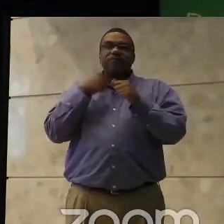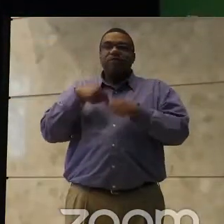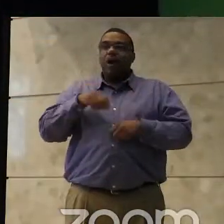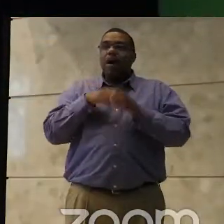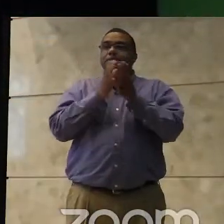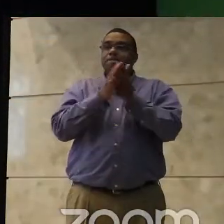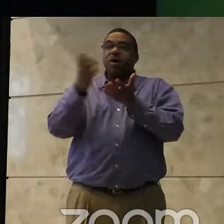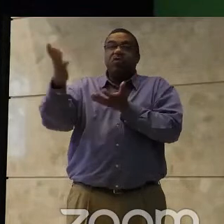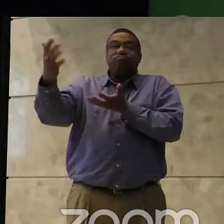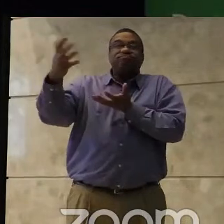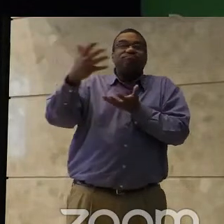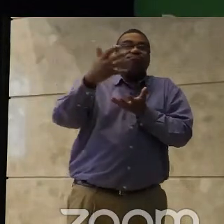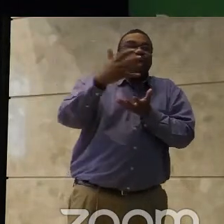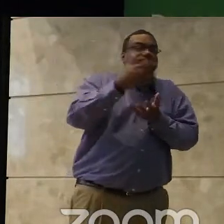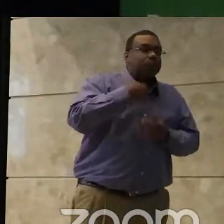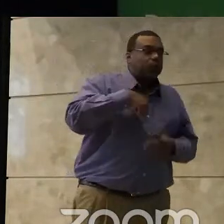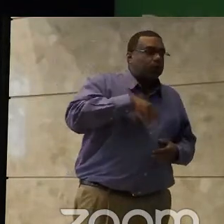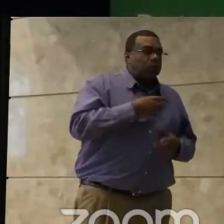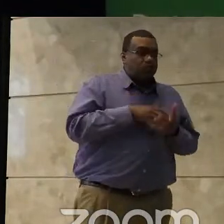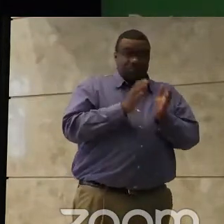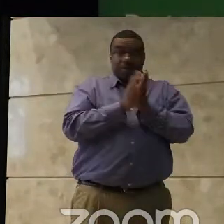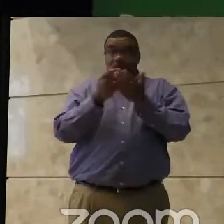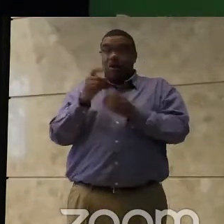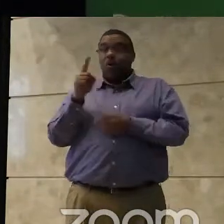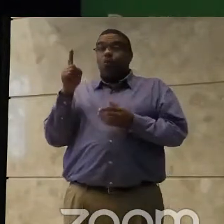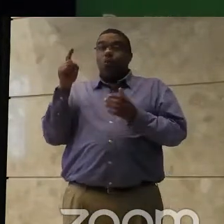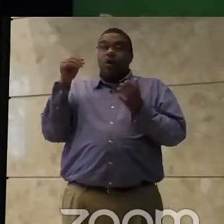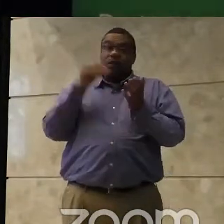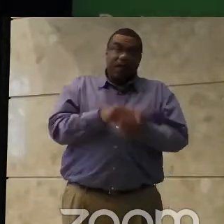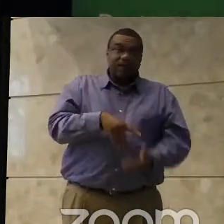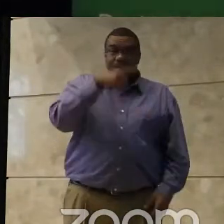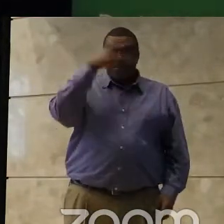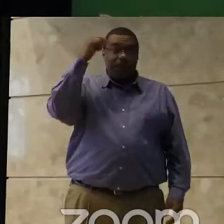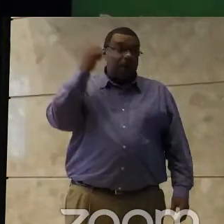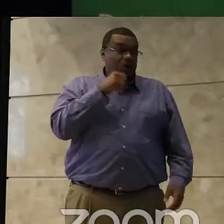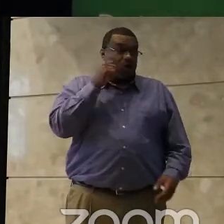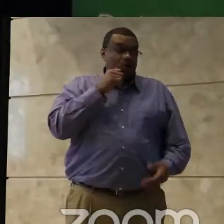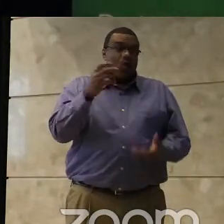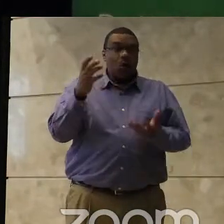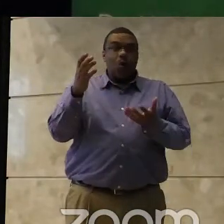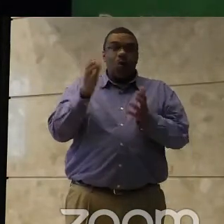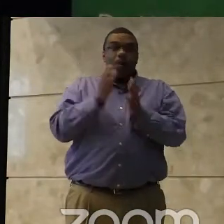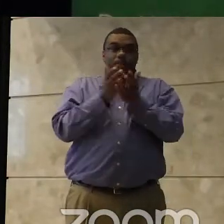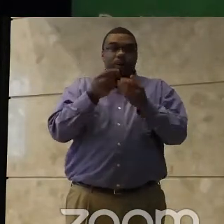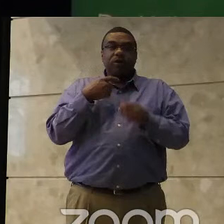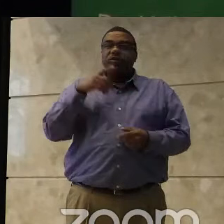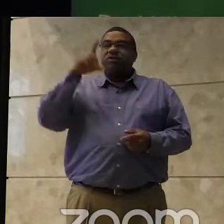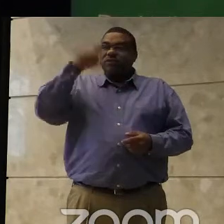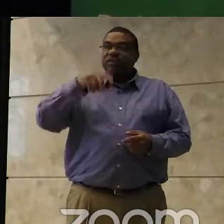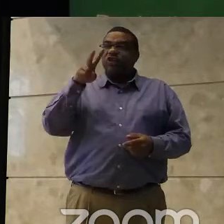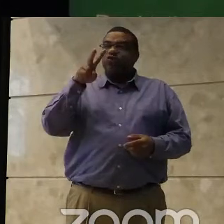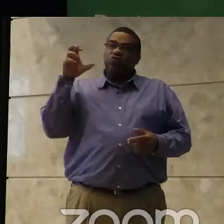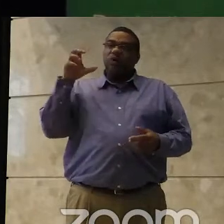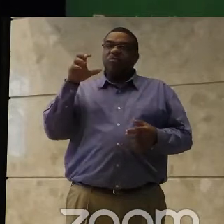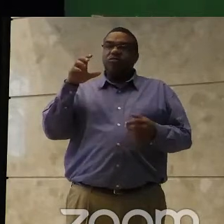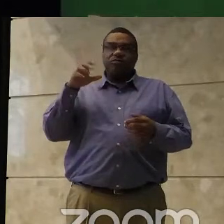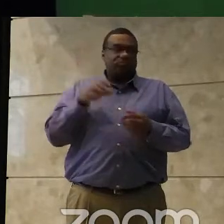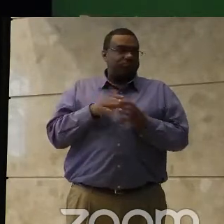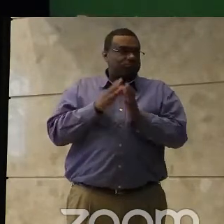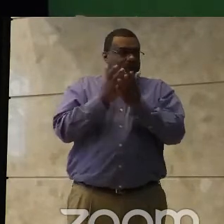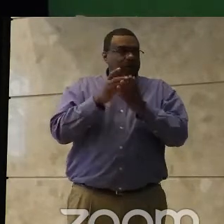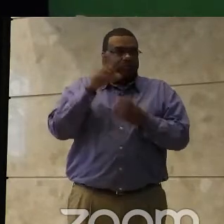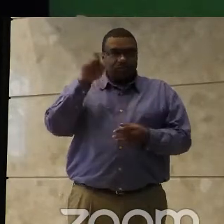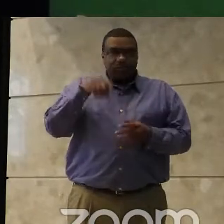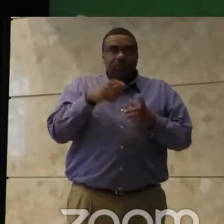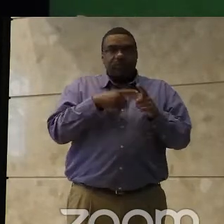drive. We are still collecting 1,000 Black girl books. We need 200 books. Now, one of the things that my grandmama